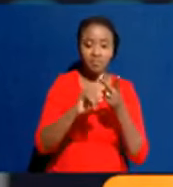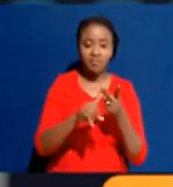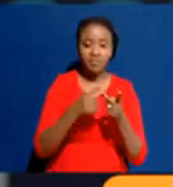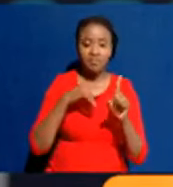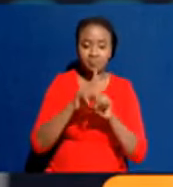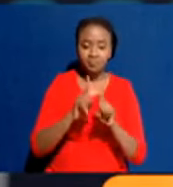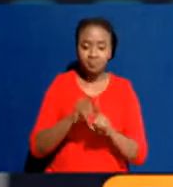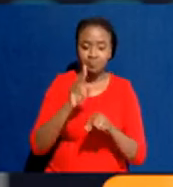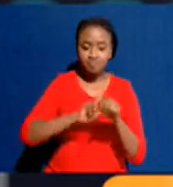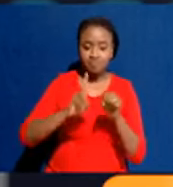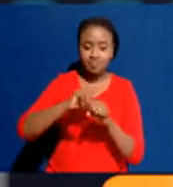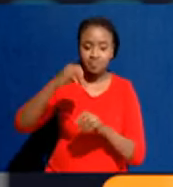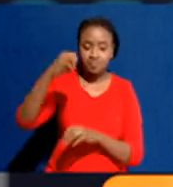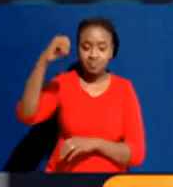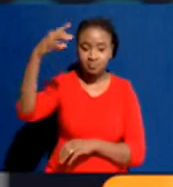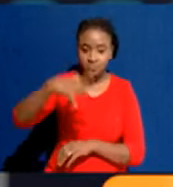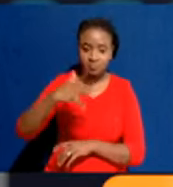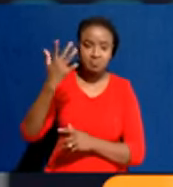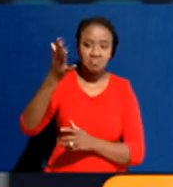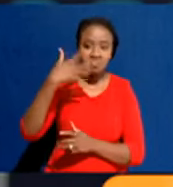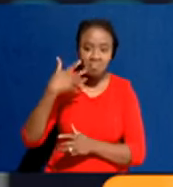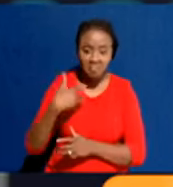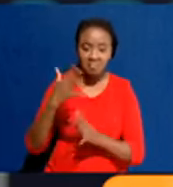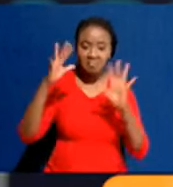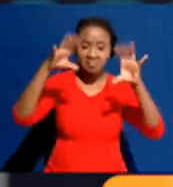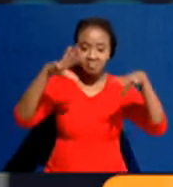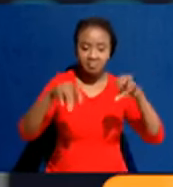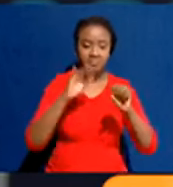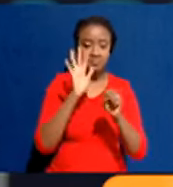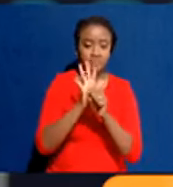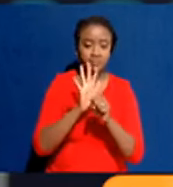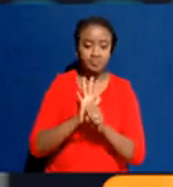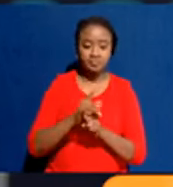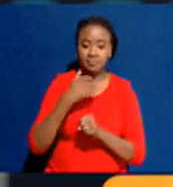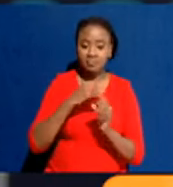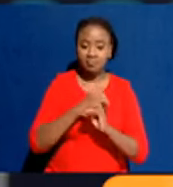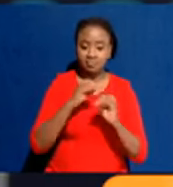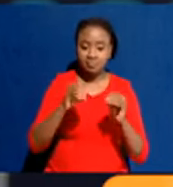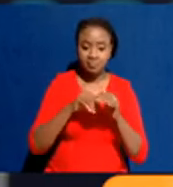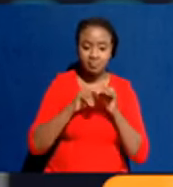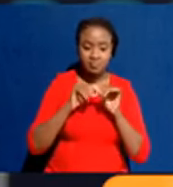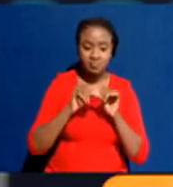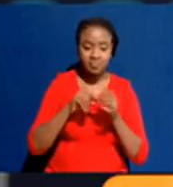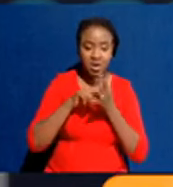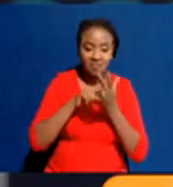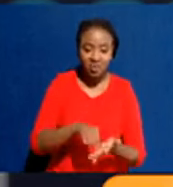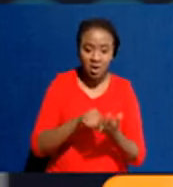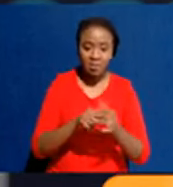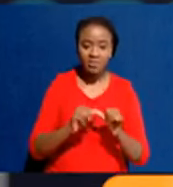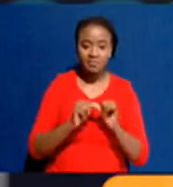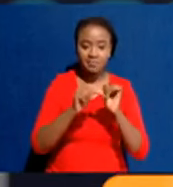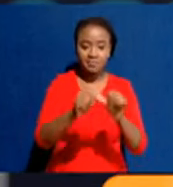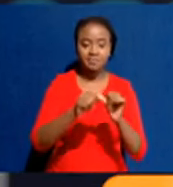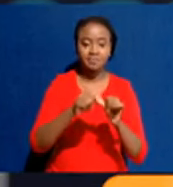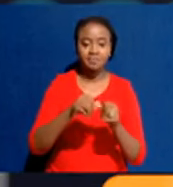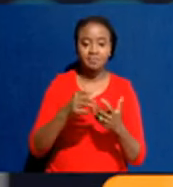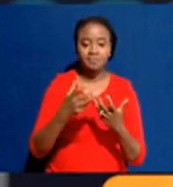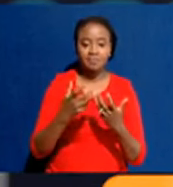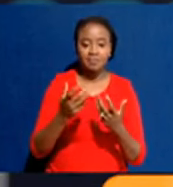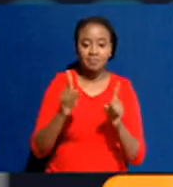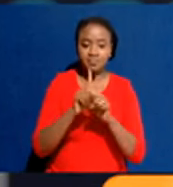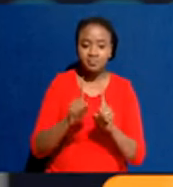renewable energy. Over 40% of the continent still doesn't have access to affordable, sustainable energy, and massive investments are needed